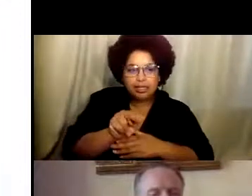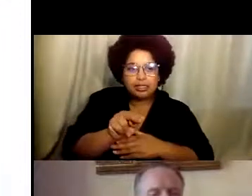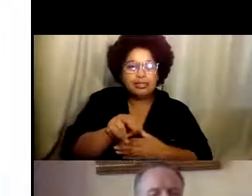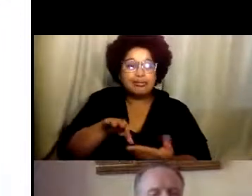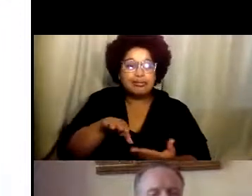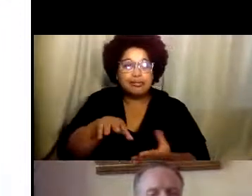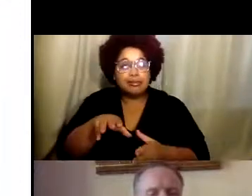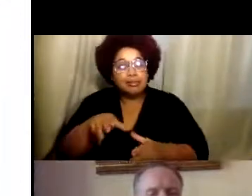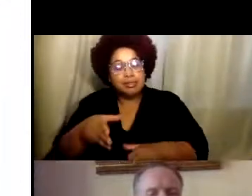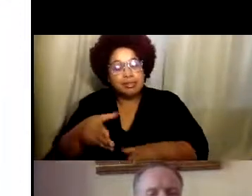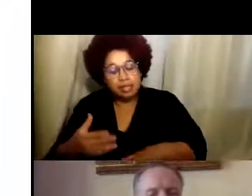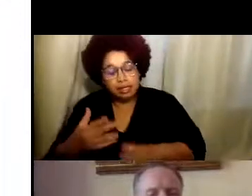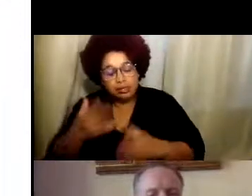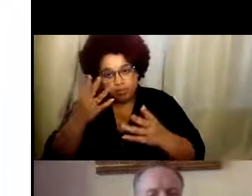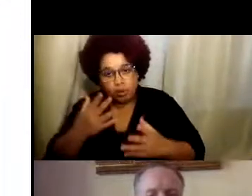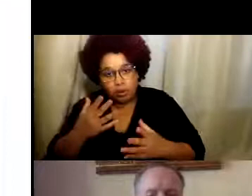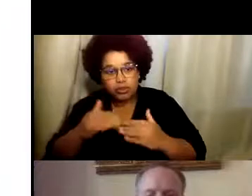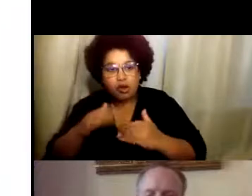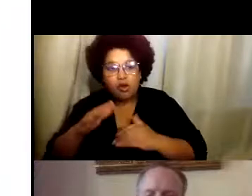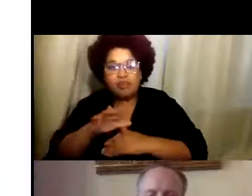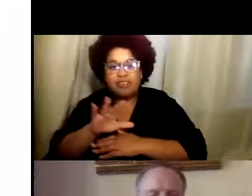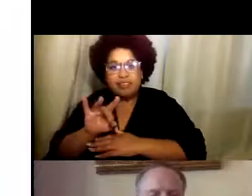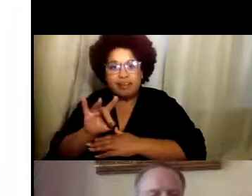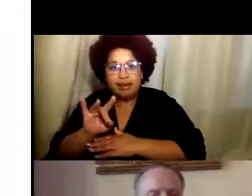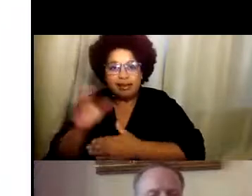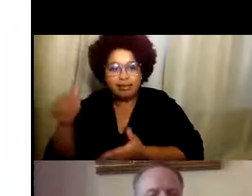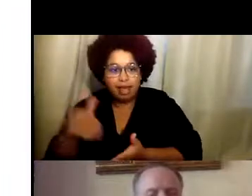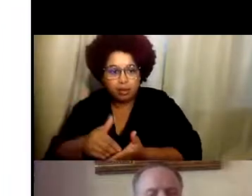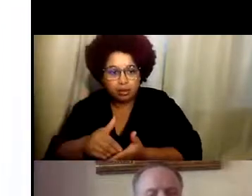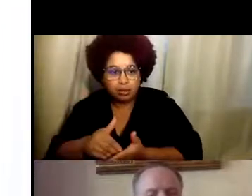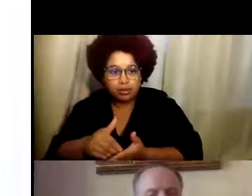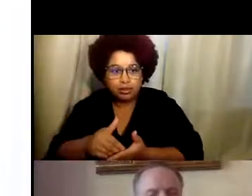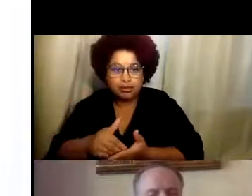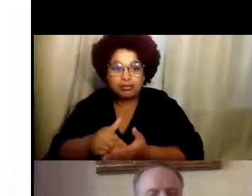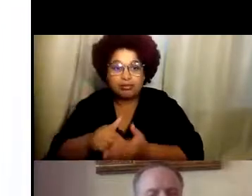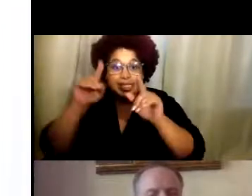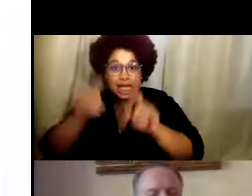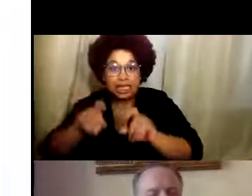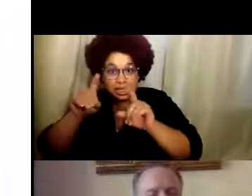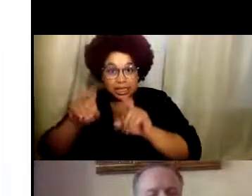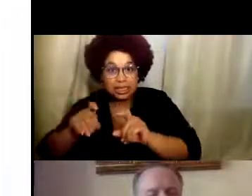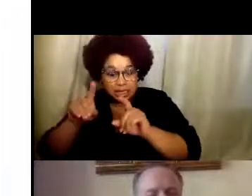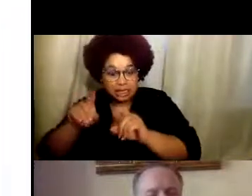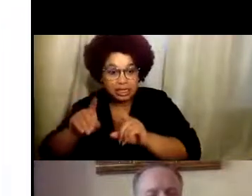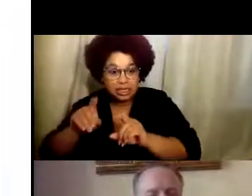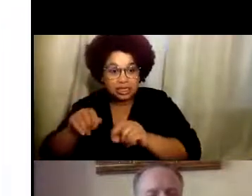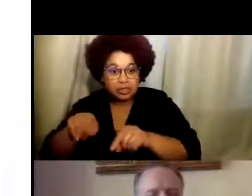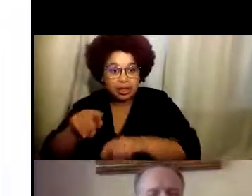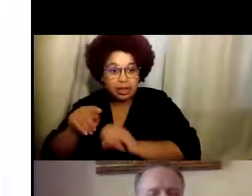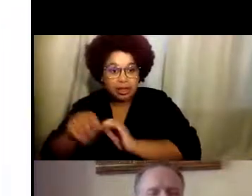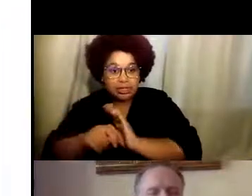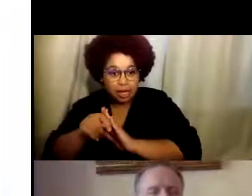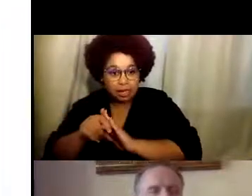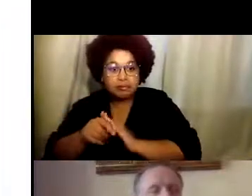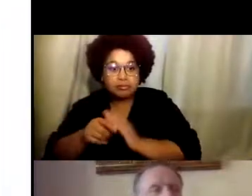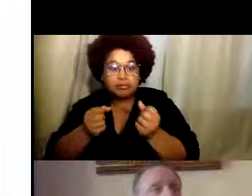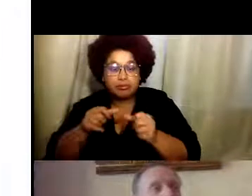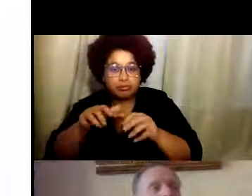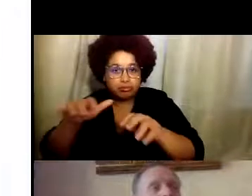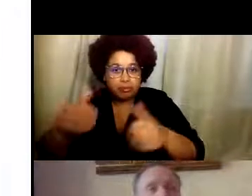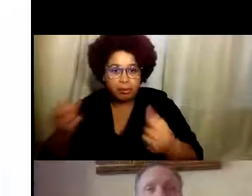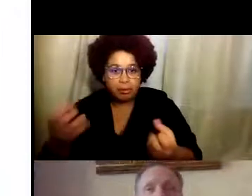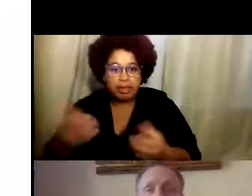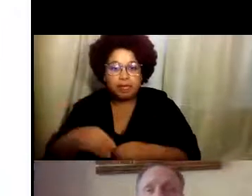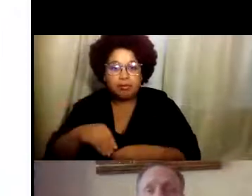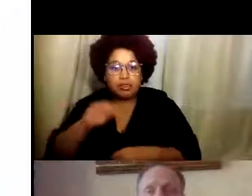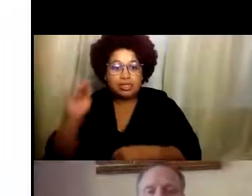deaths totaling over 58,000. Lots of tests that have been done during this time, and the percentage